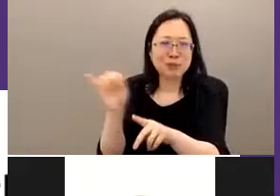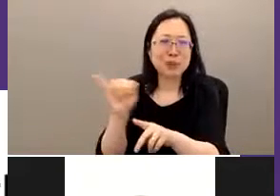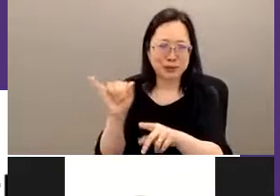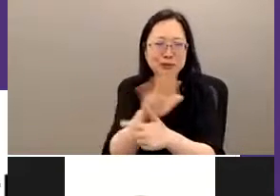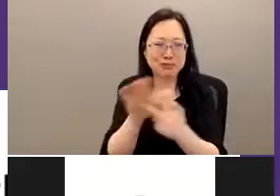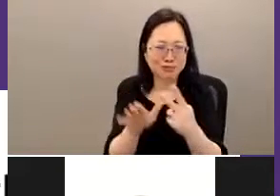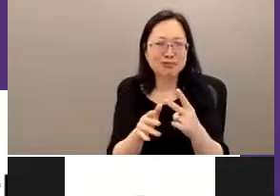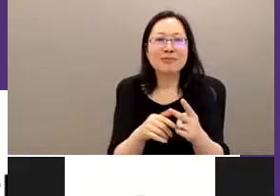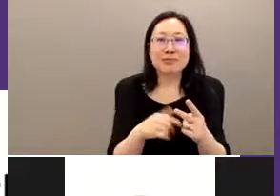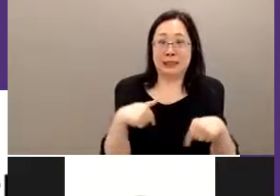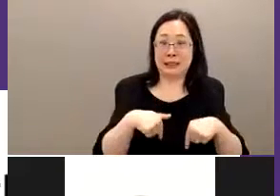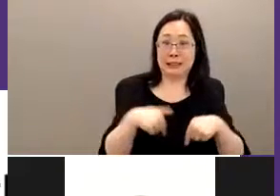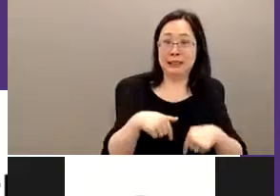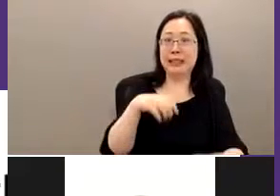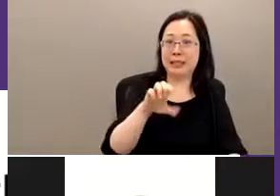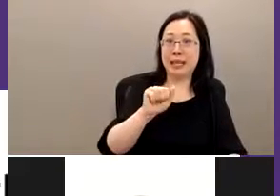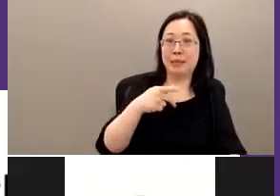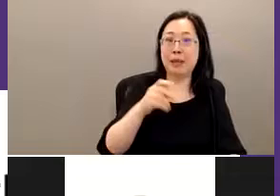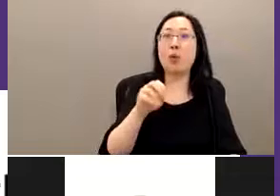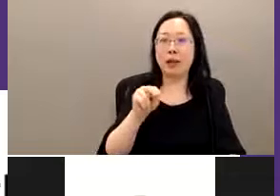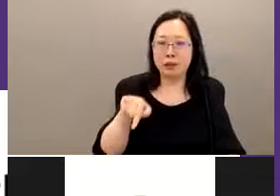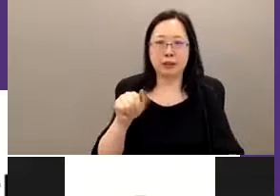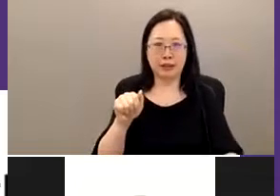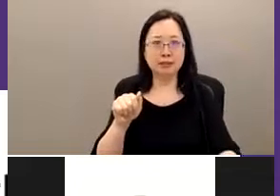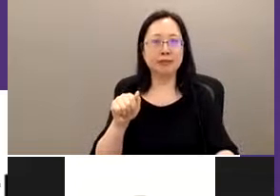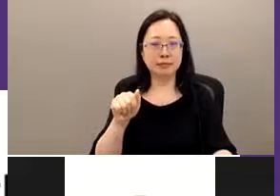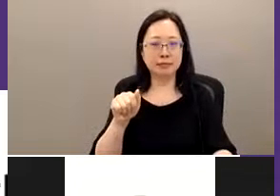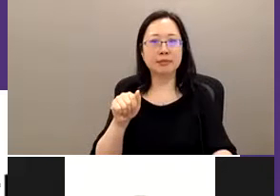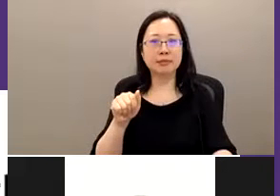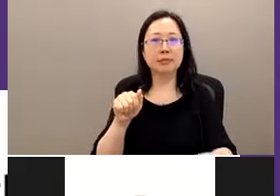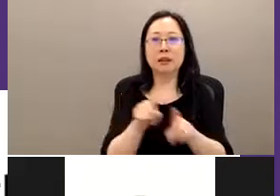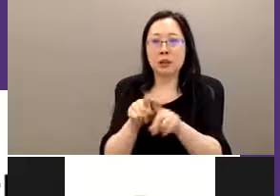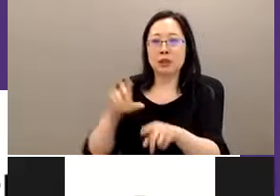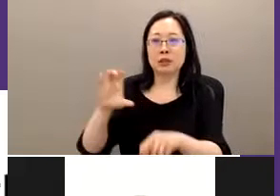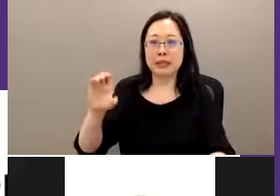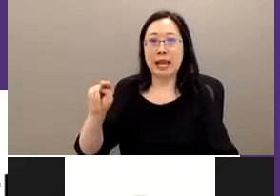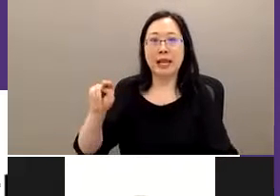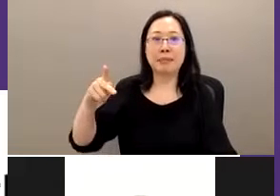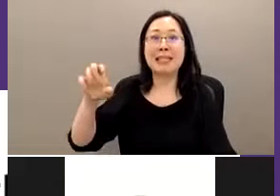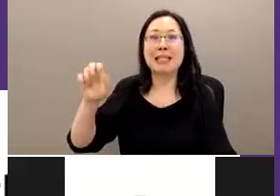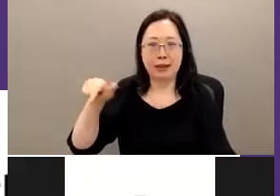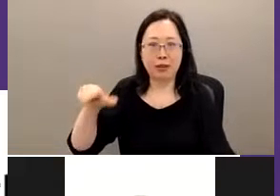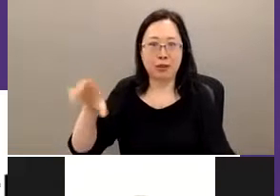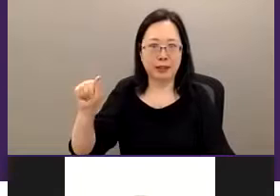is eapon.ca, and the Canadian network is